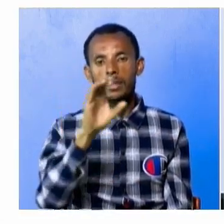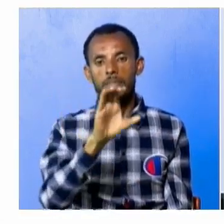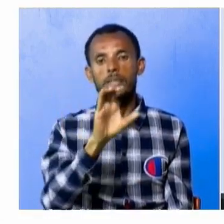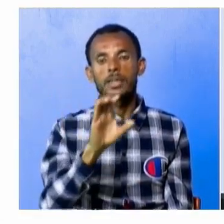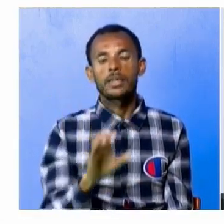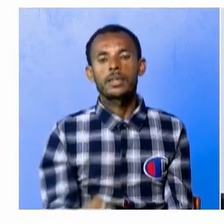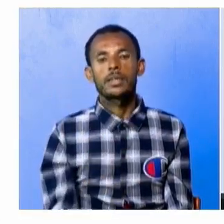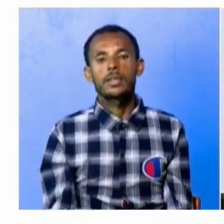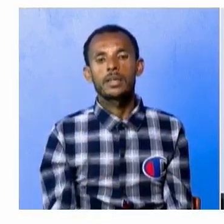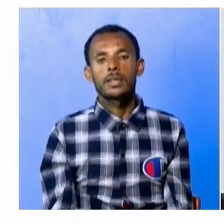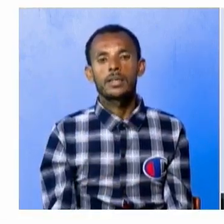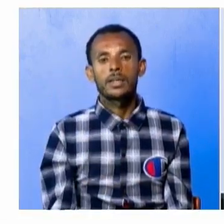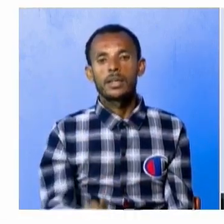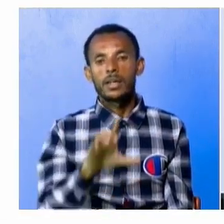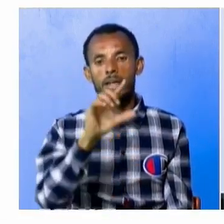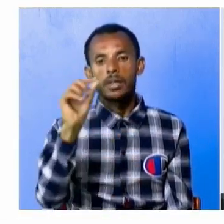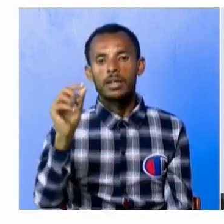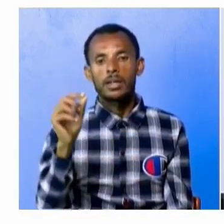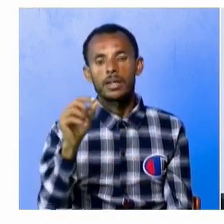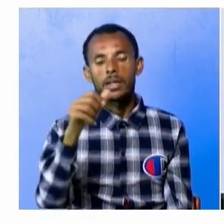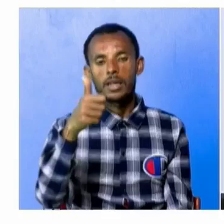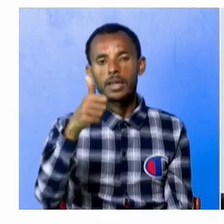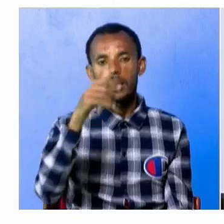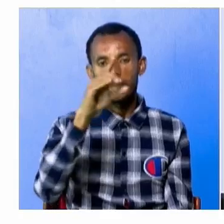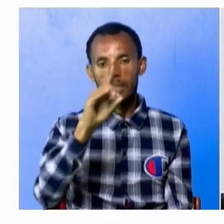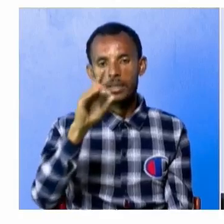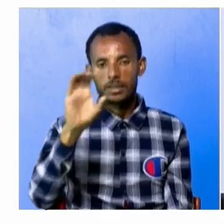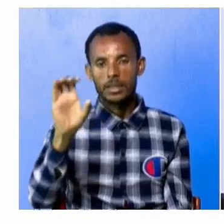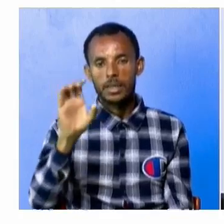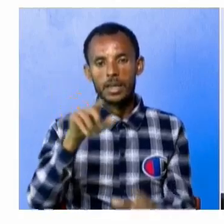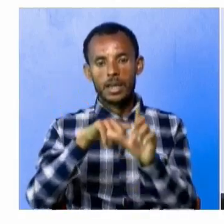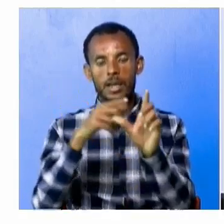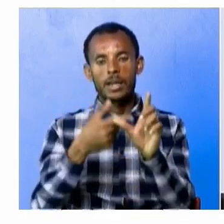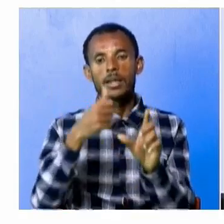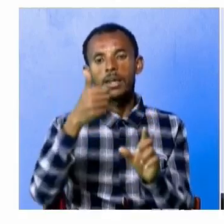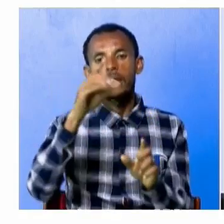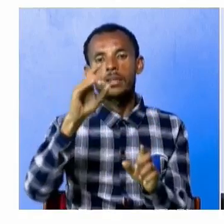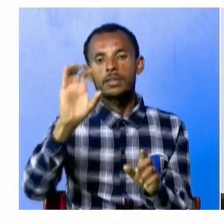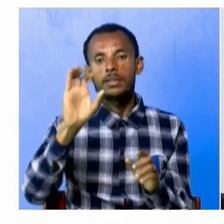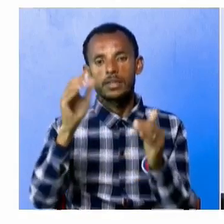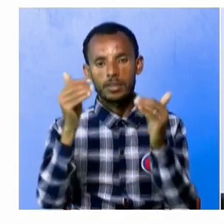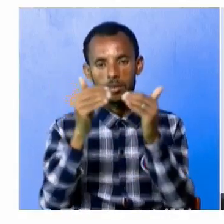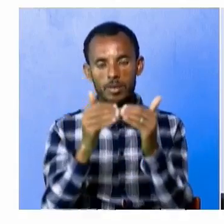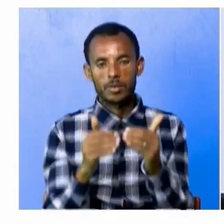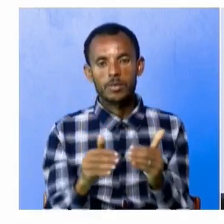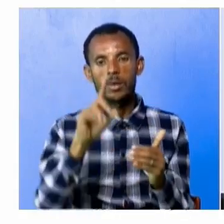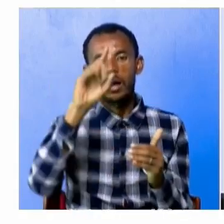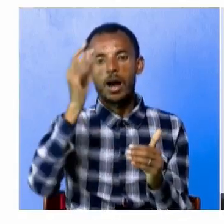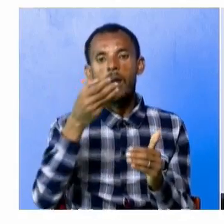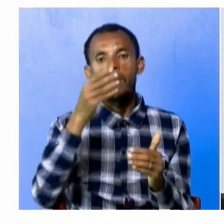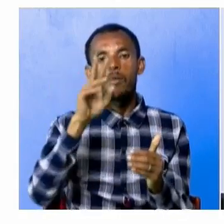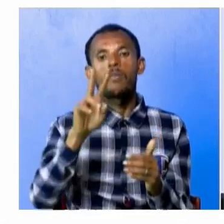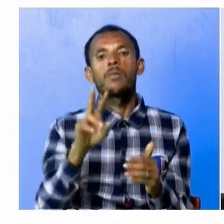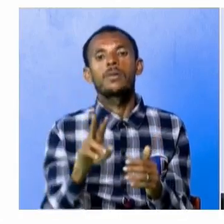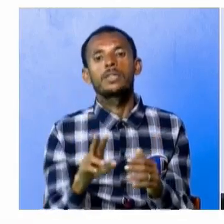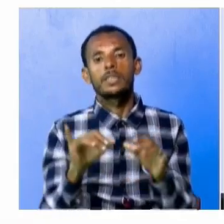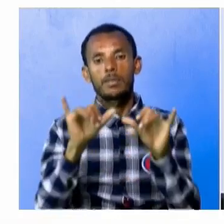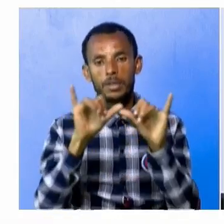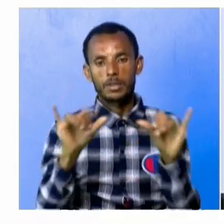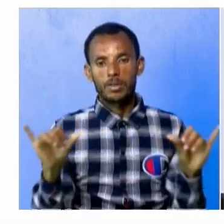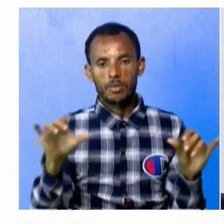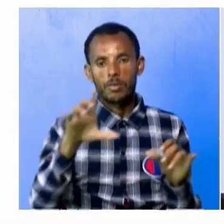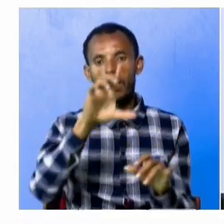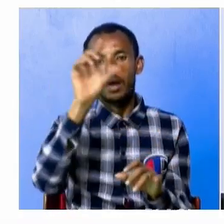ADC, arc angle ADC is equal to half of the measure of